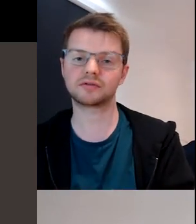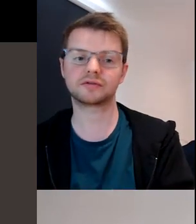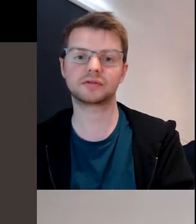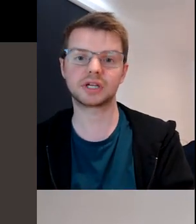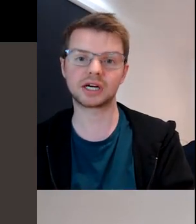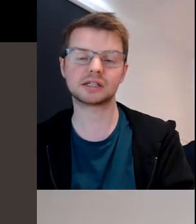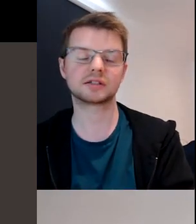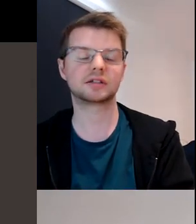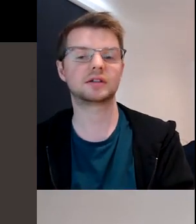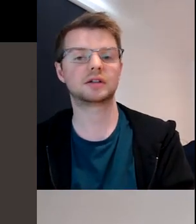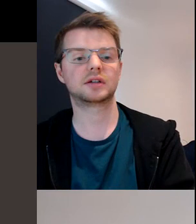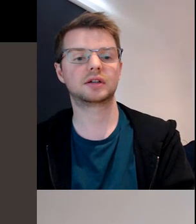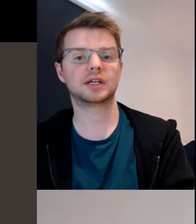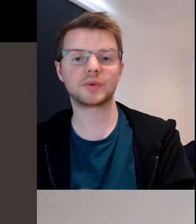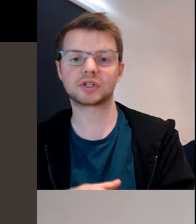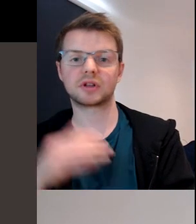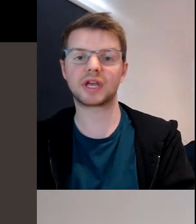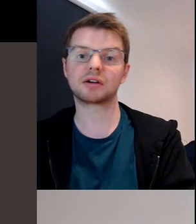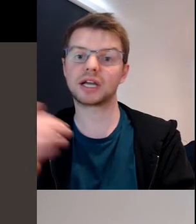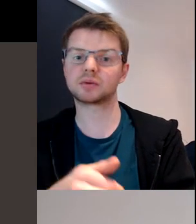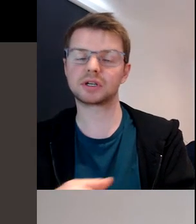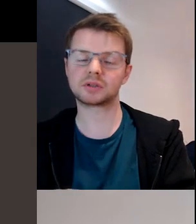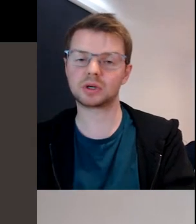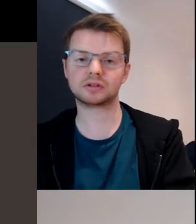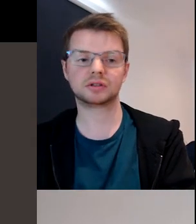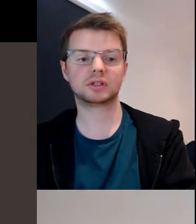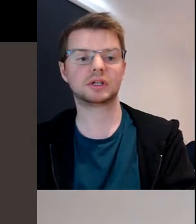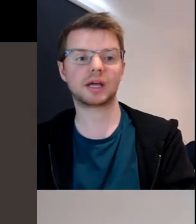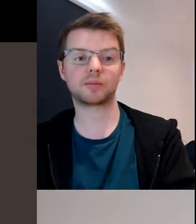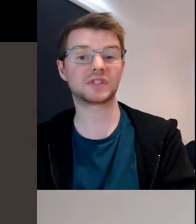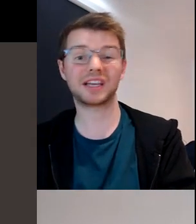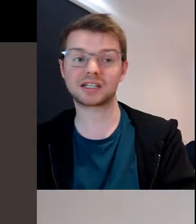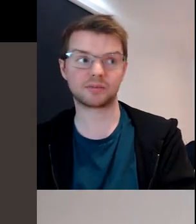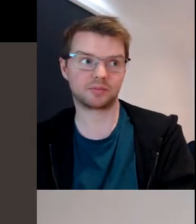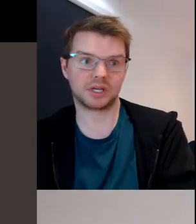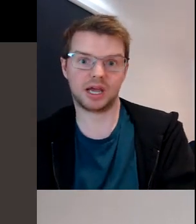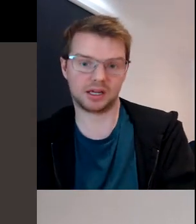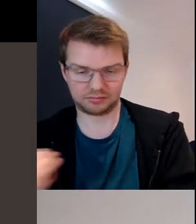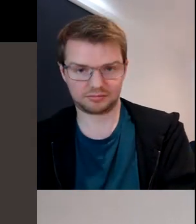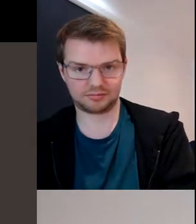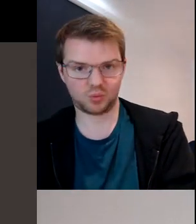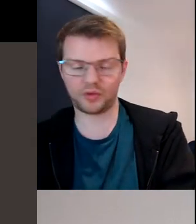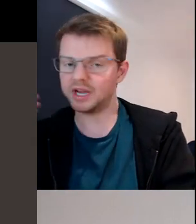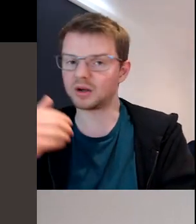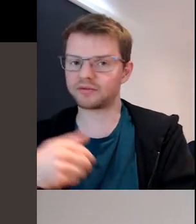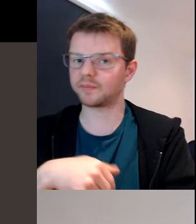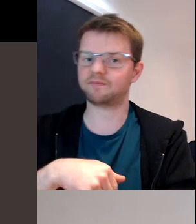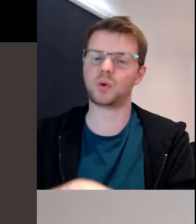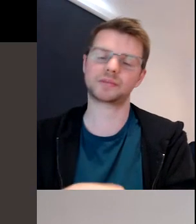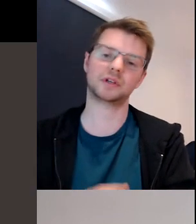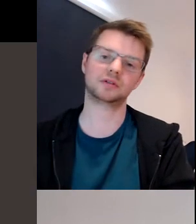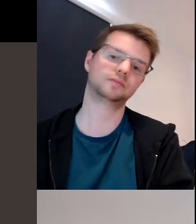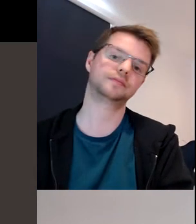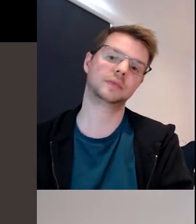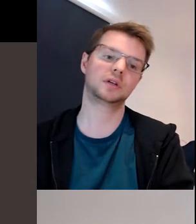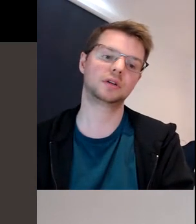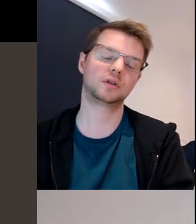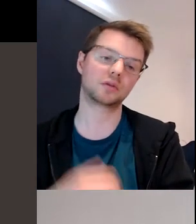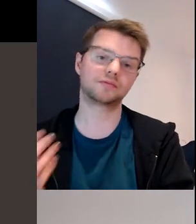focus of the guidance, is to make sure that they're engaged with it as well, because they actually might be getting what they know from the